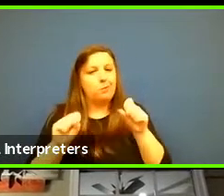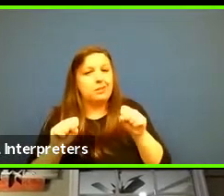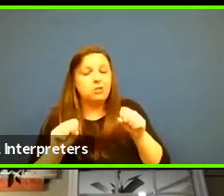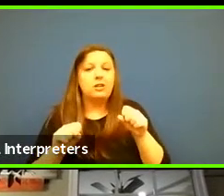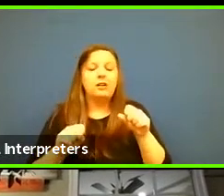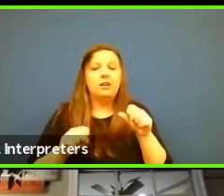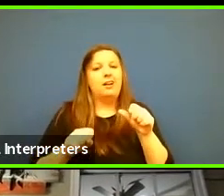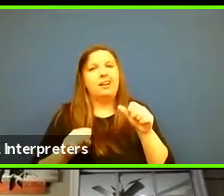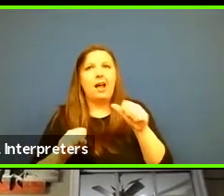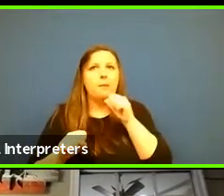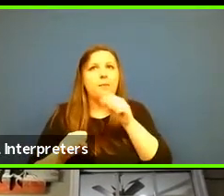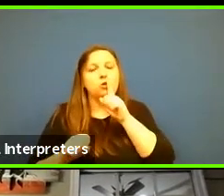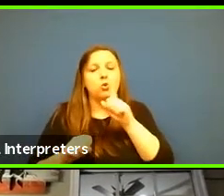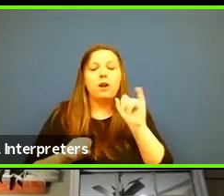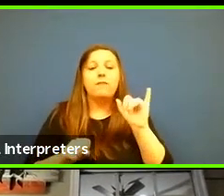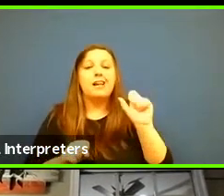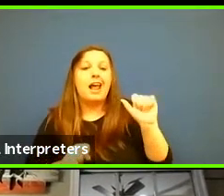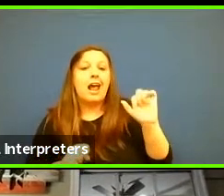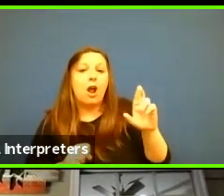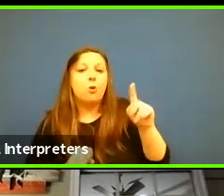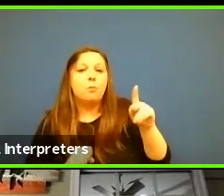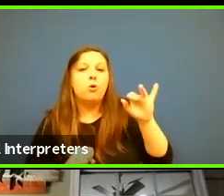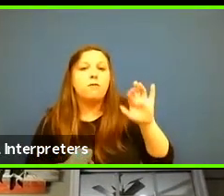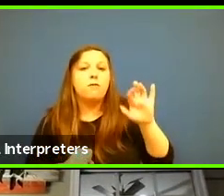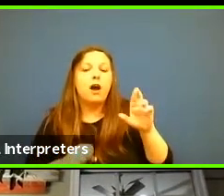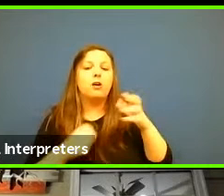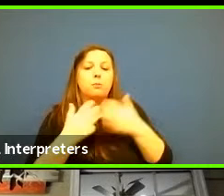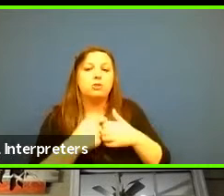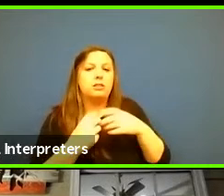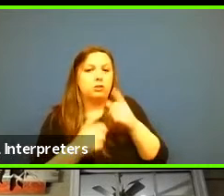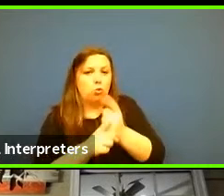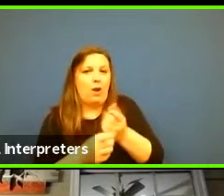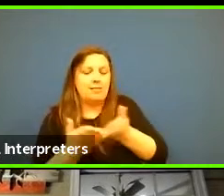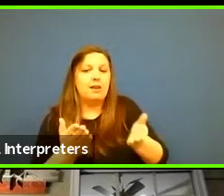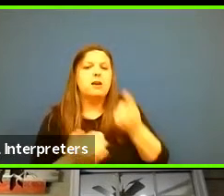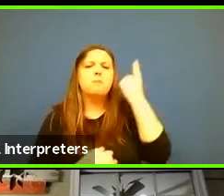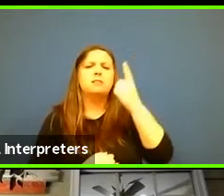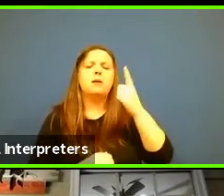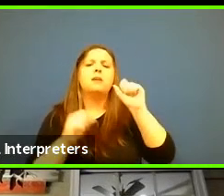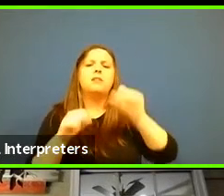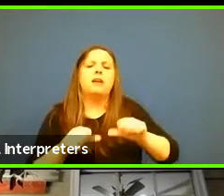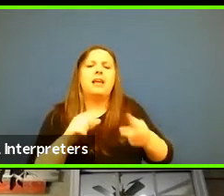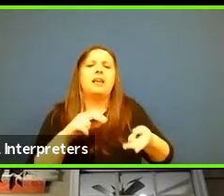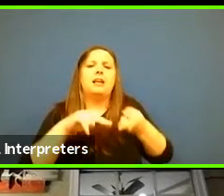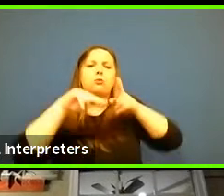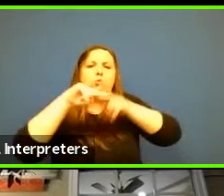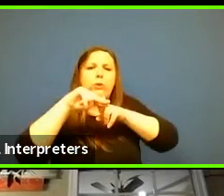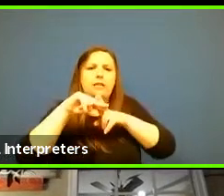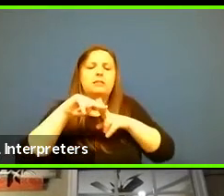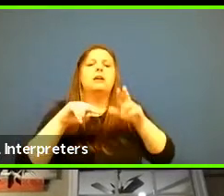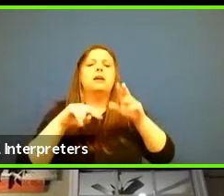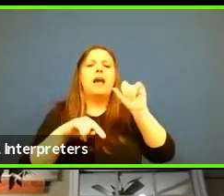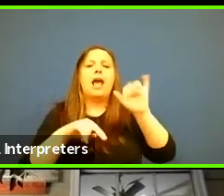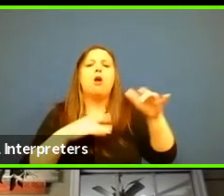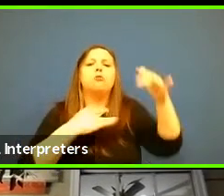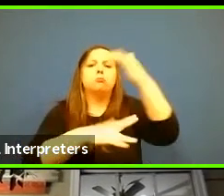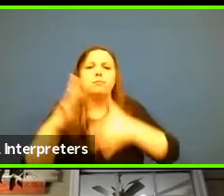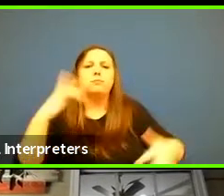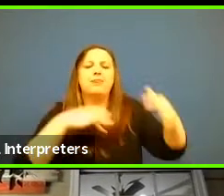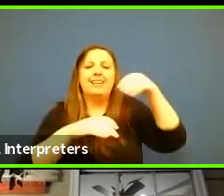air purifier is the right thing, but something to increase the circulation of the air within the classroom